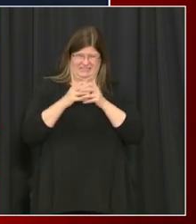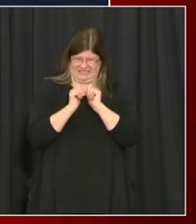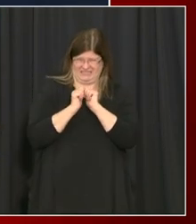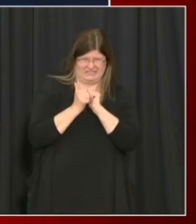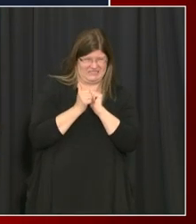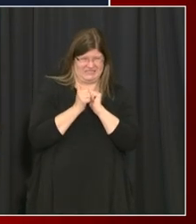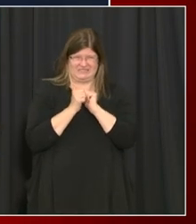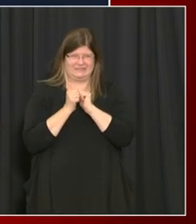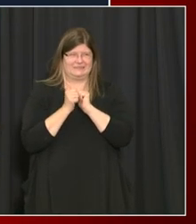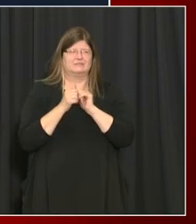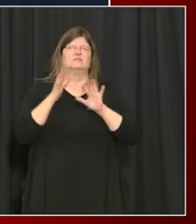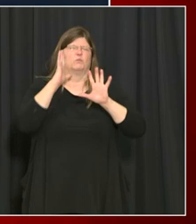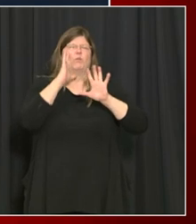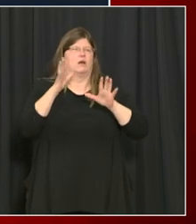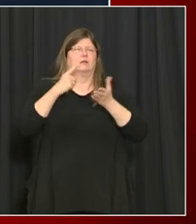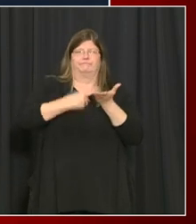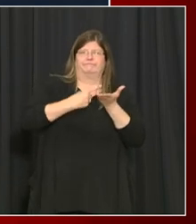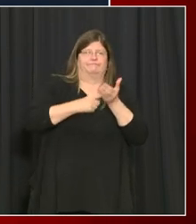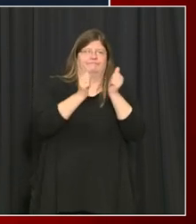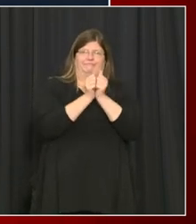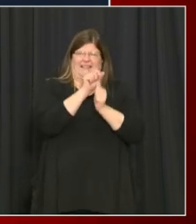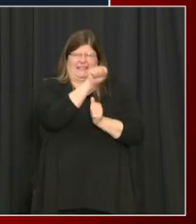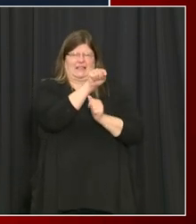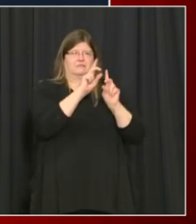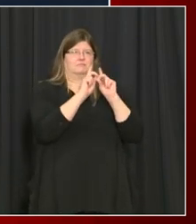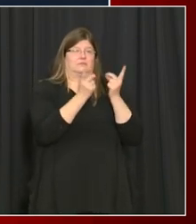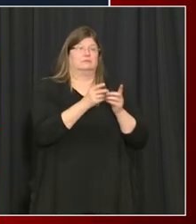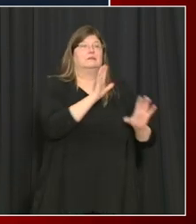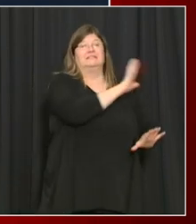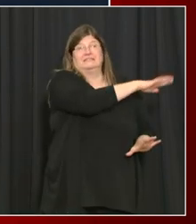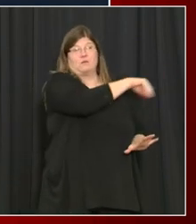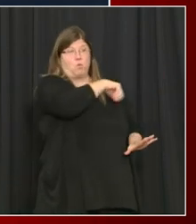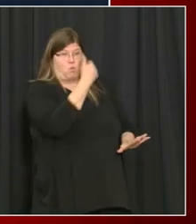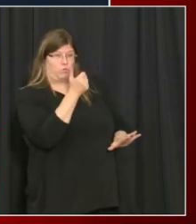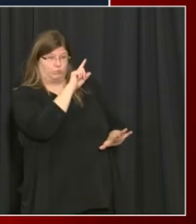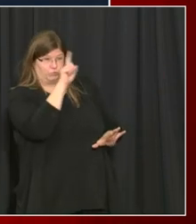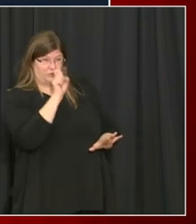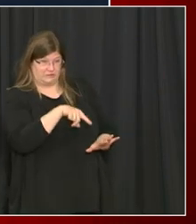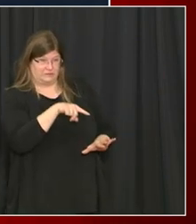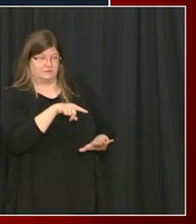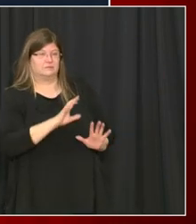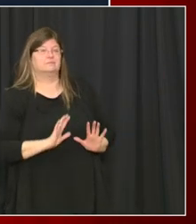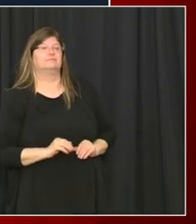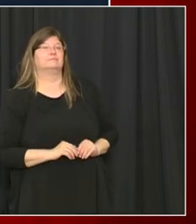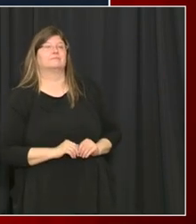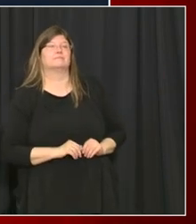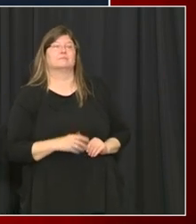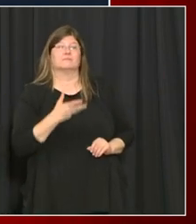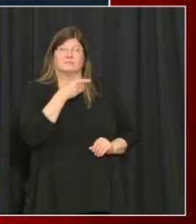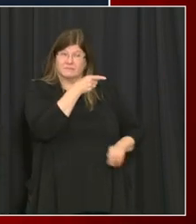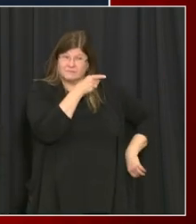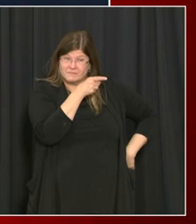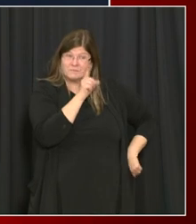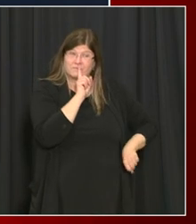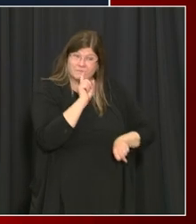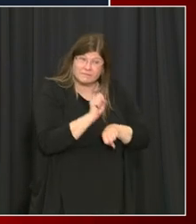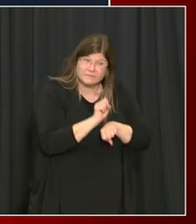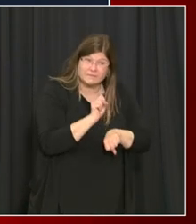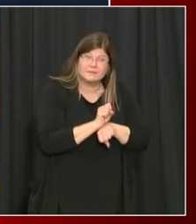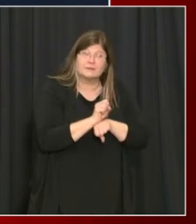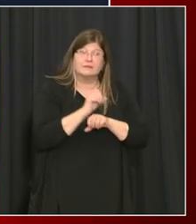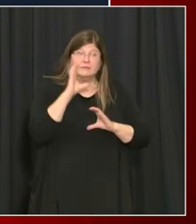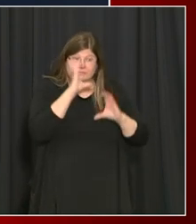Mayor Bowser, can I follow up on that? In the past when we've asked you about this, I believe you indicated that you were actually seeking guidance from